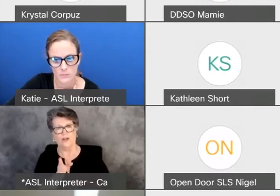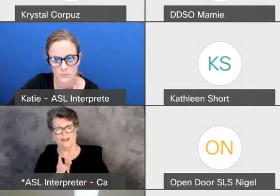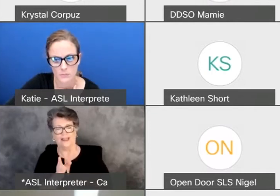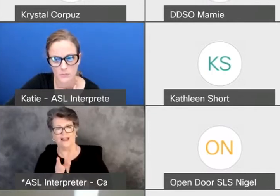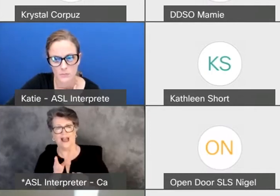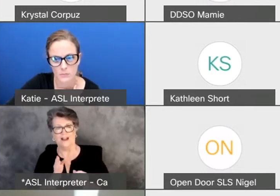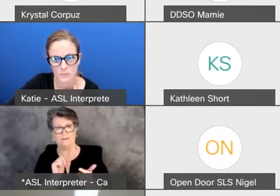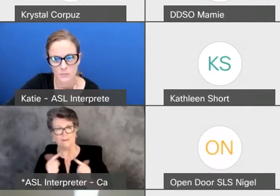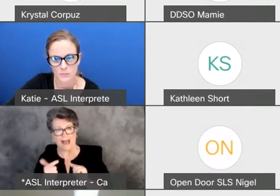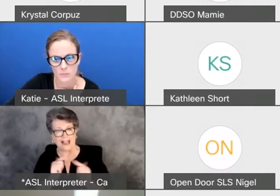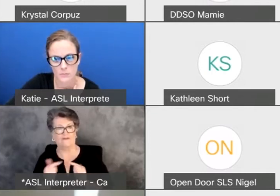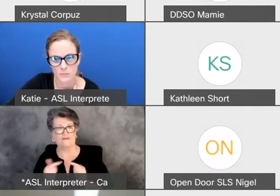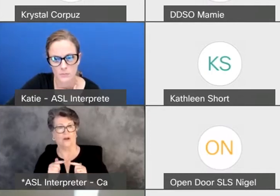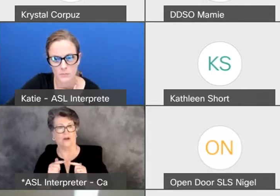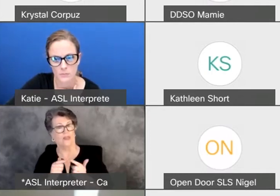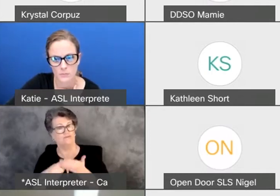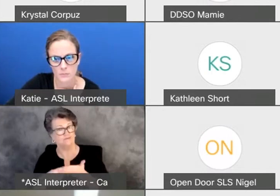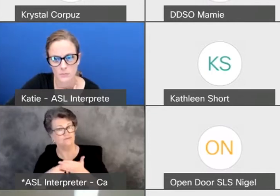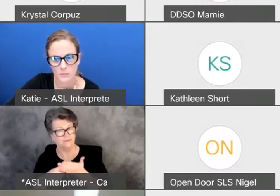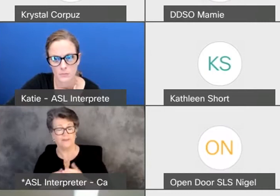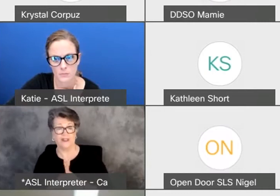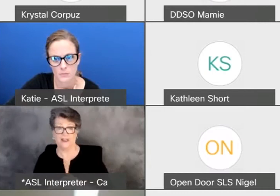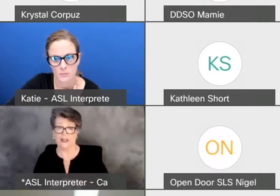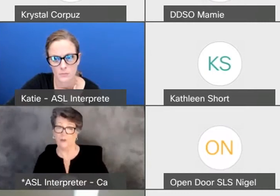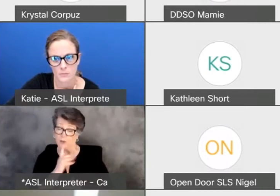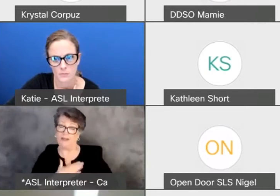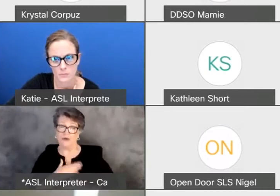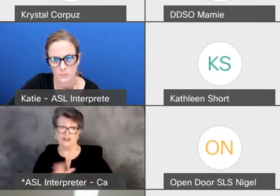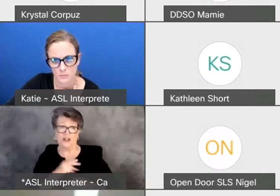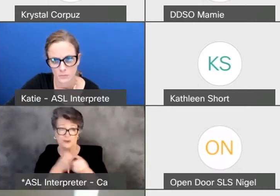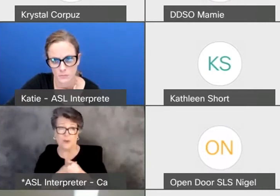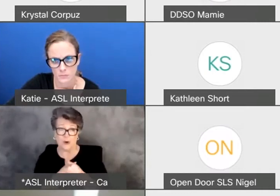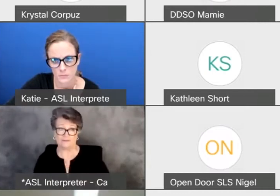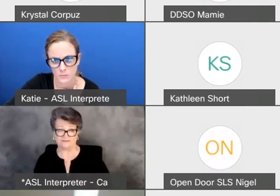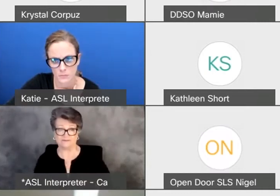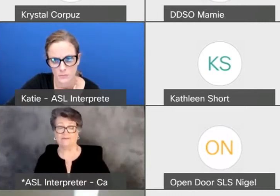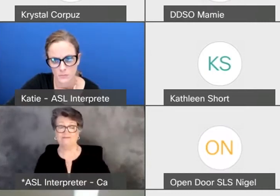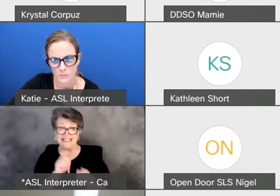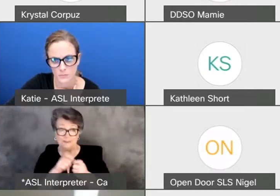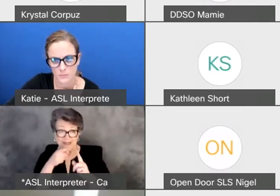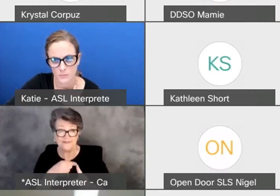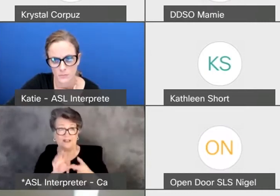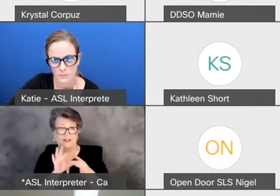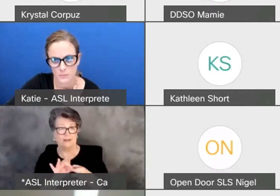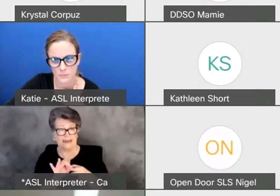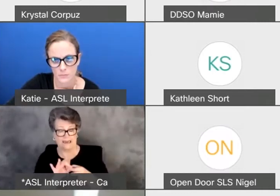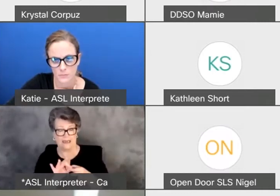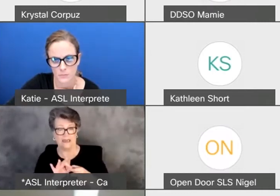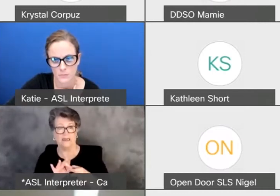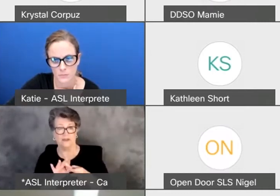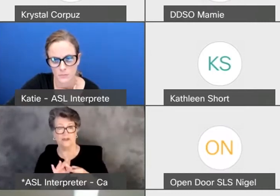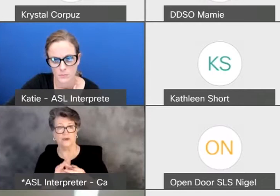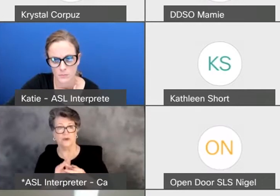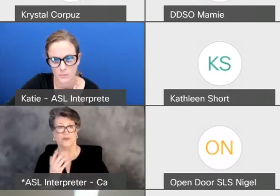forth over the next couple of weeks, and would really appreciate your support, again, specifically related to the California